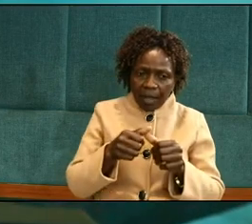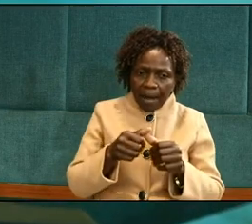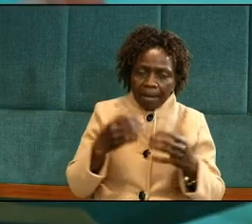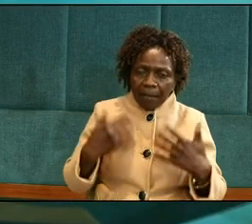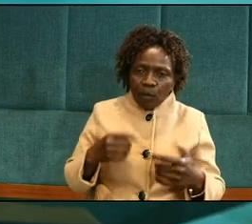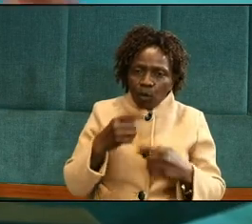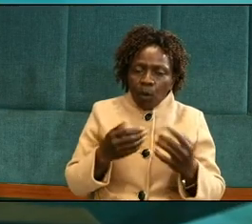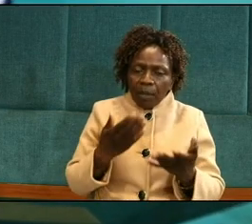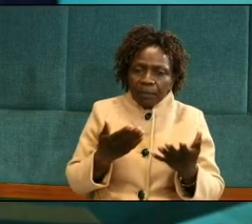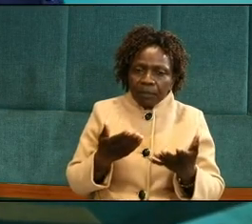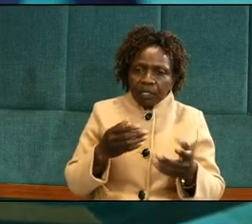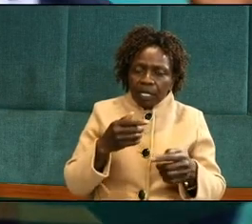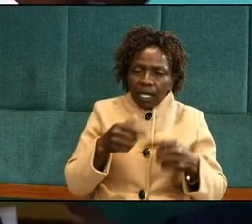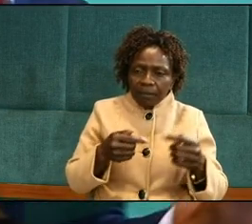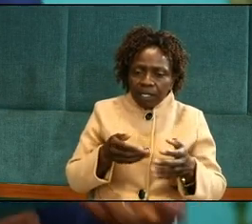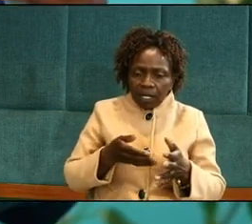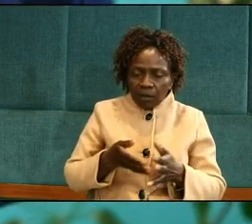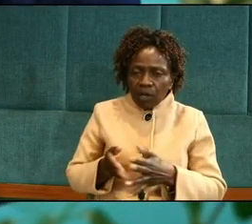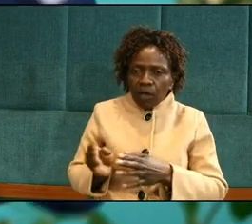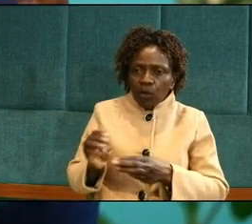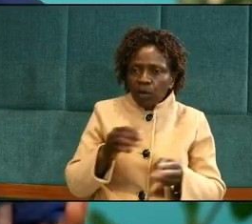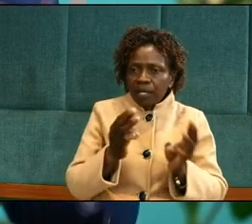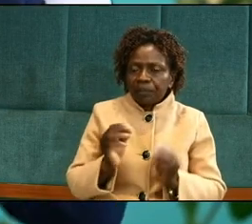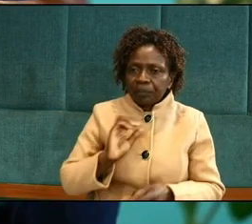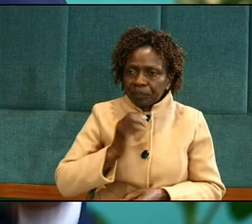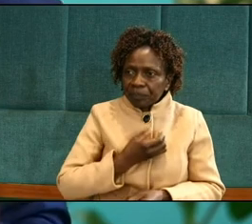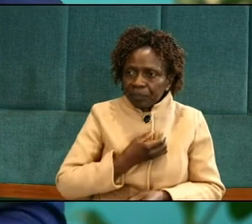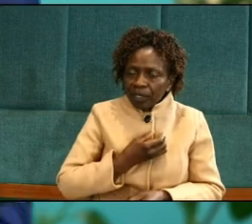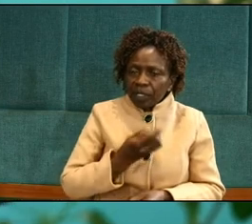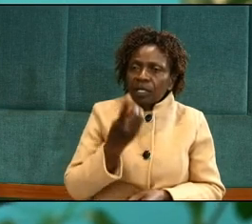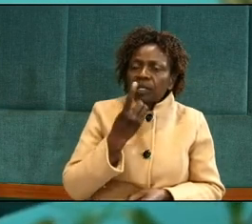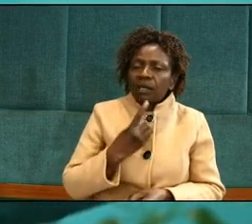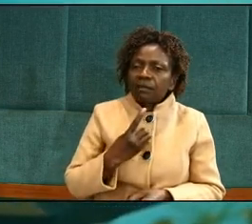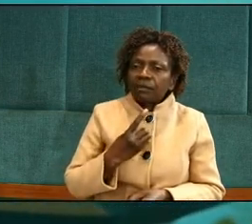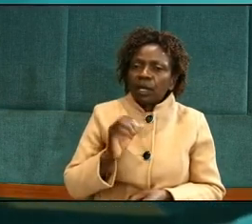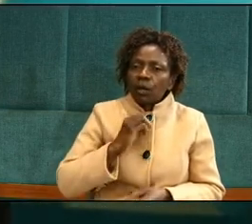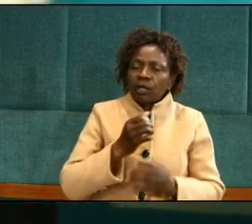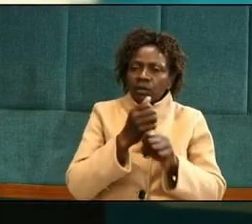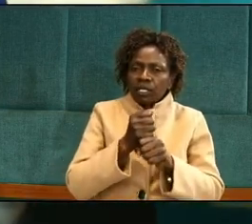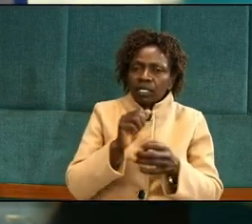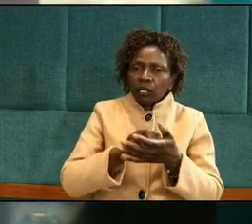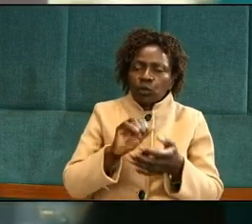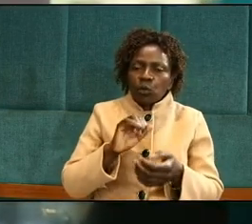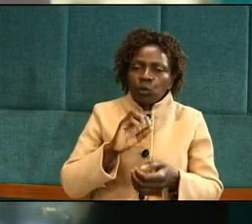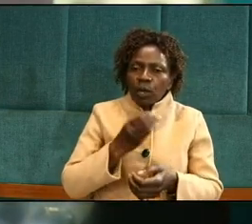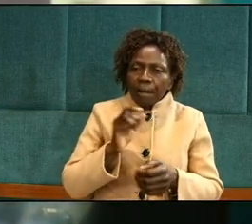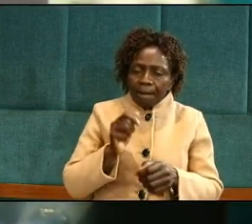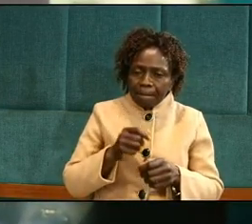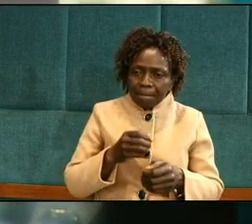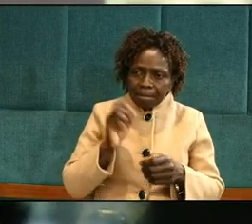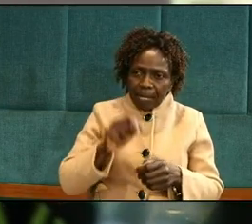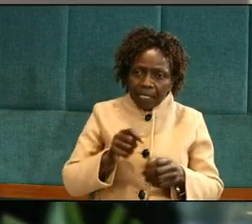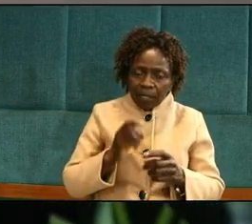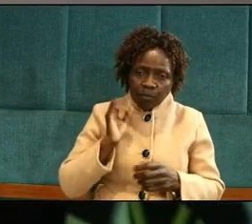may not be deserving of our love. They may not be deserving of our trust. But we must reach out in love